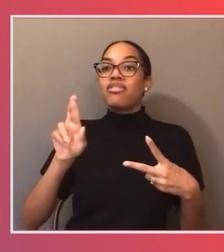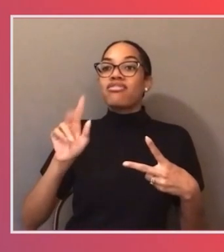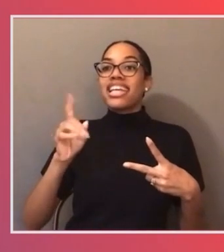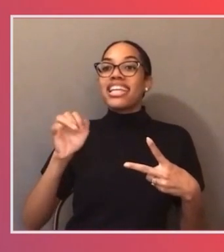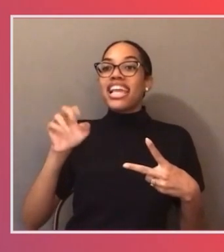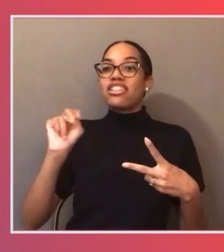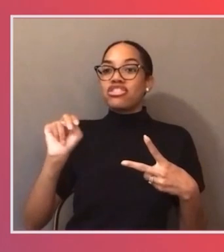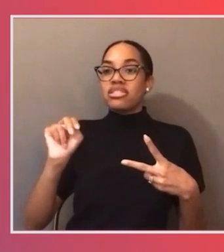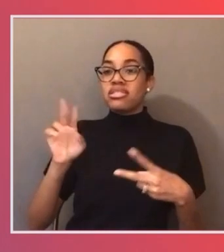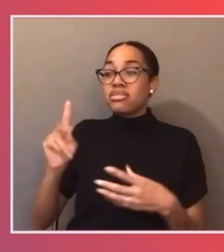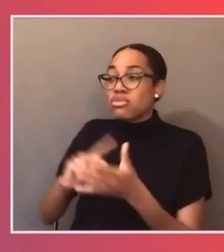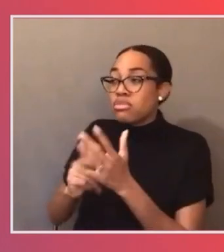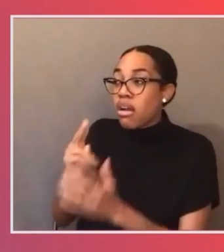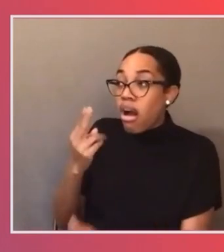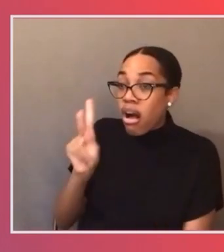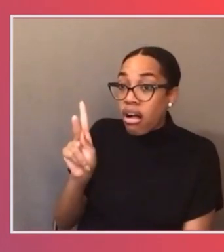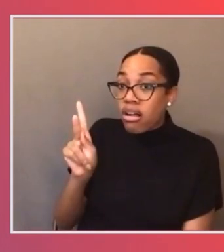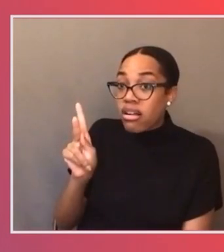or Banner.